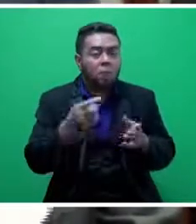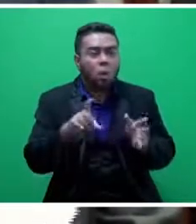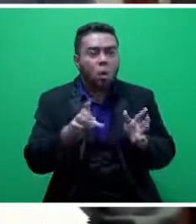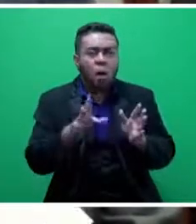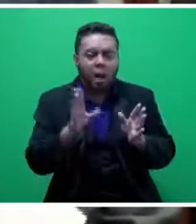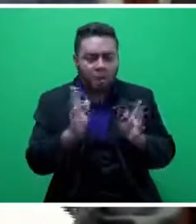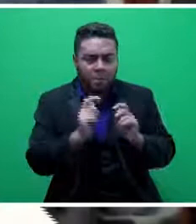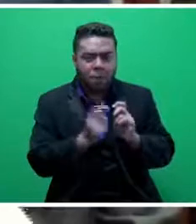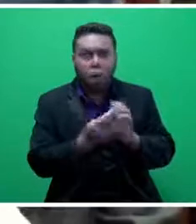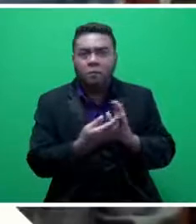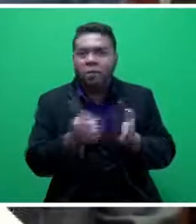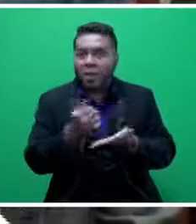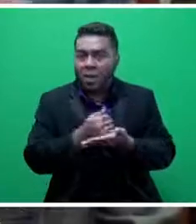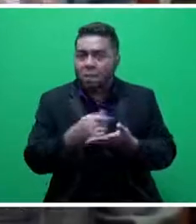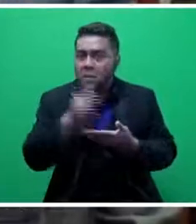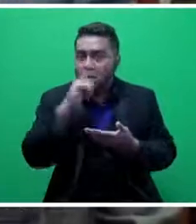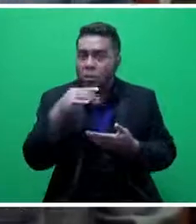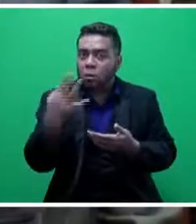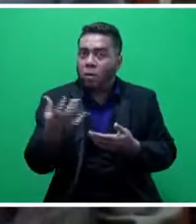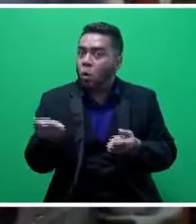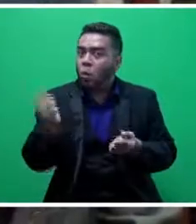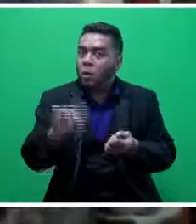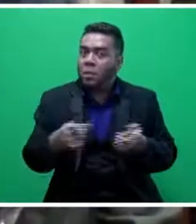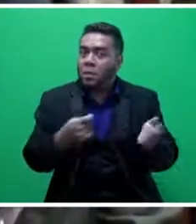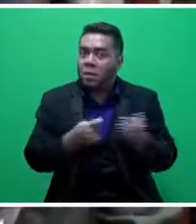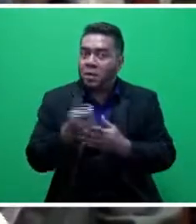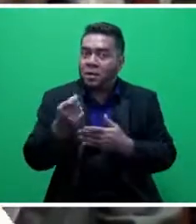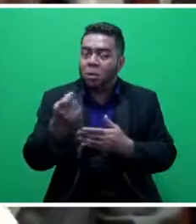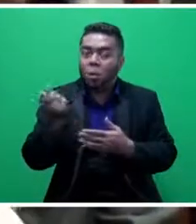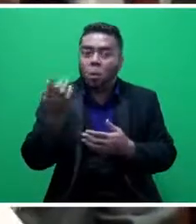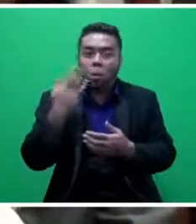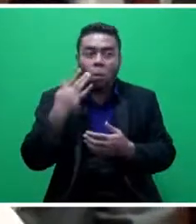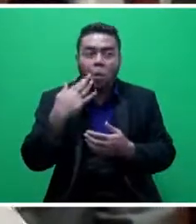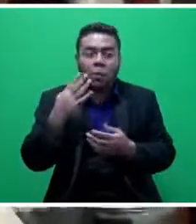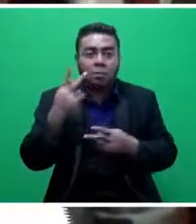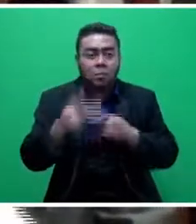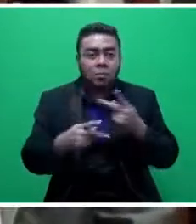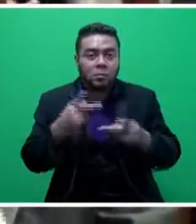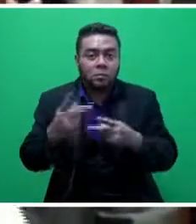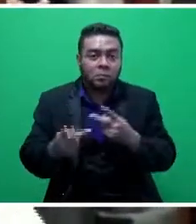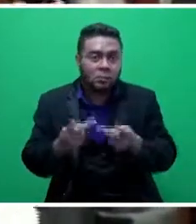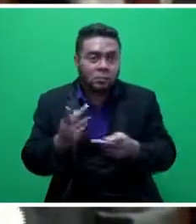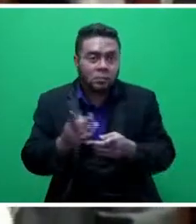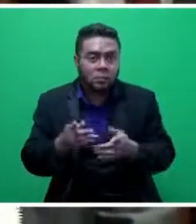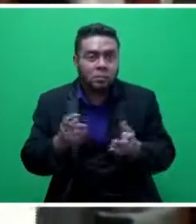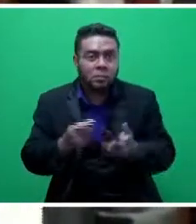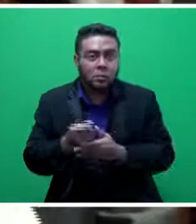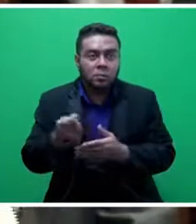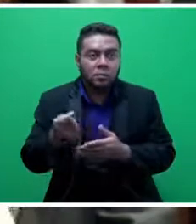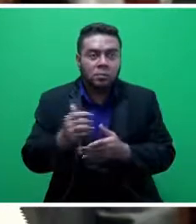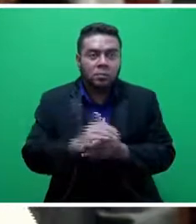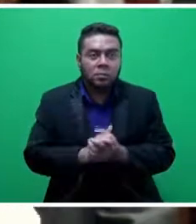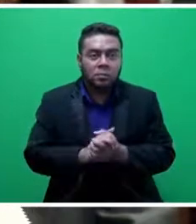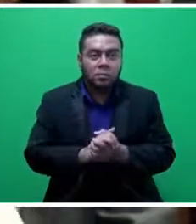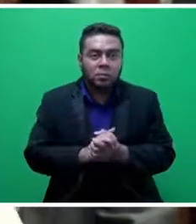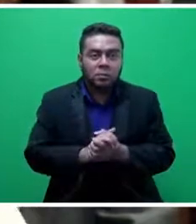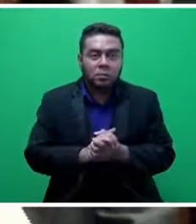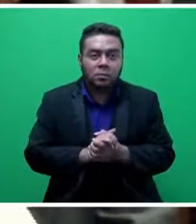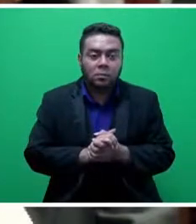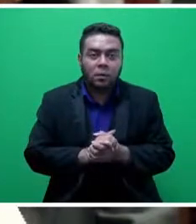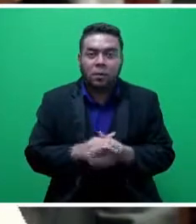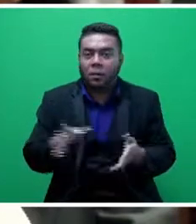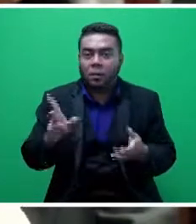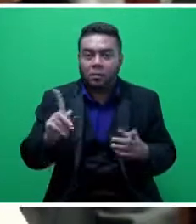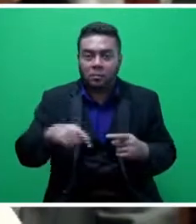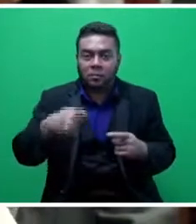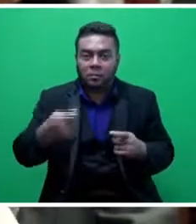of the Act because there are some people who would have already paid or in the process of paying, and how it deals with that. The next one again, Mr. Speaker,